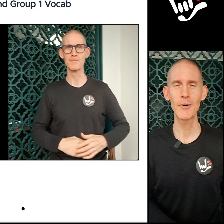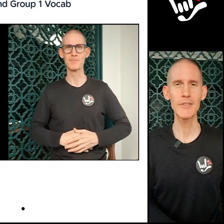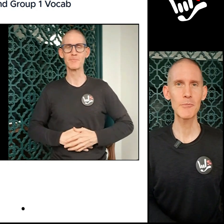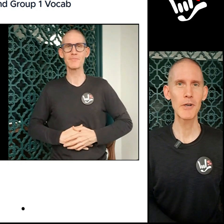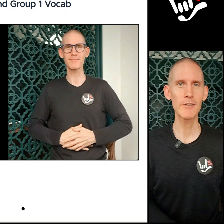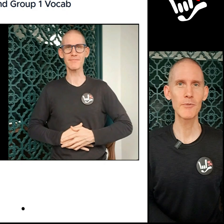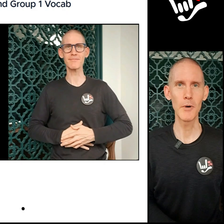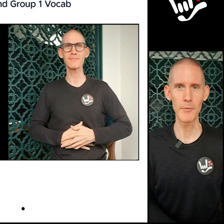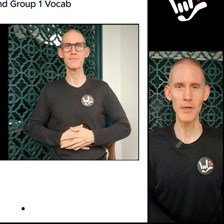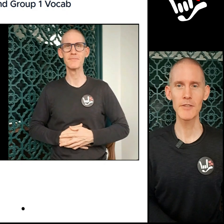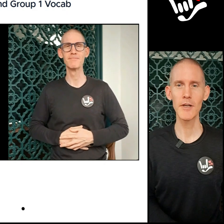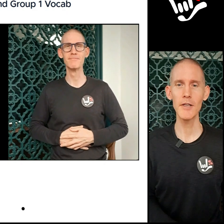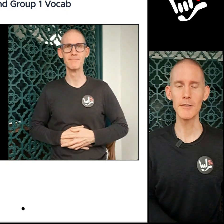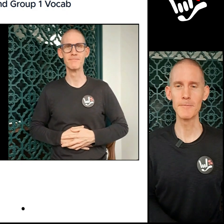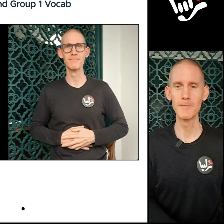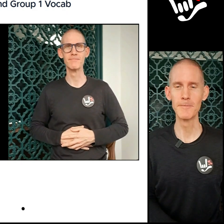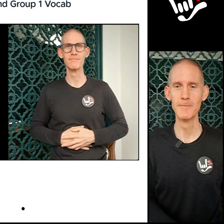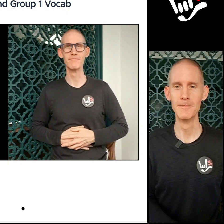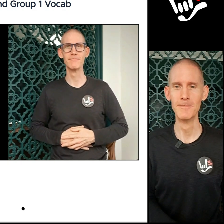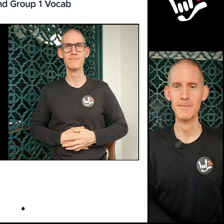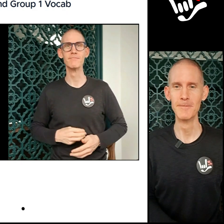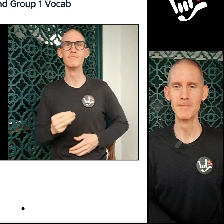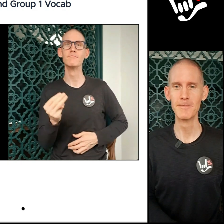All right, question marks, what am I signing?